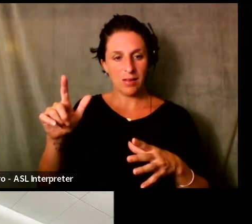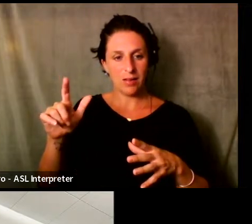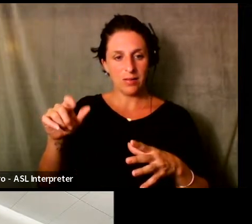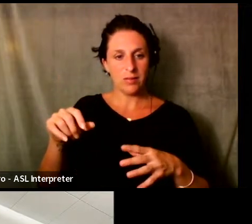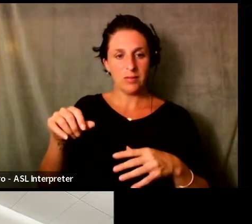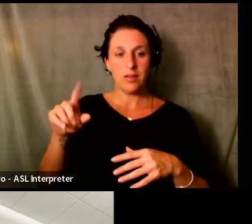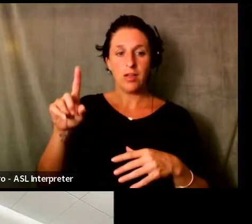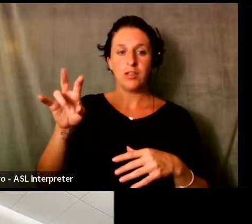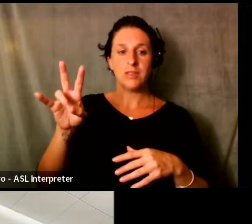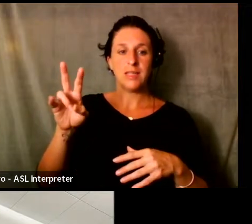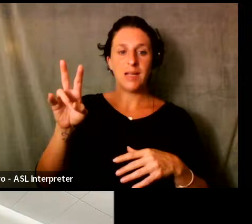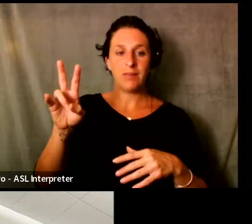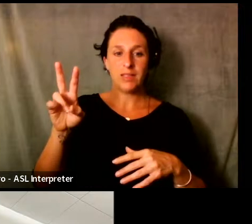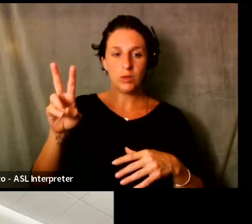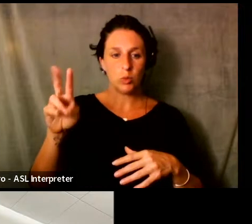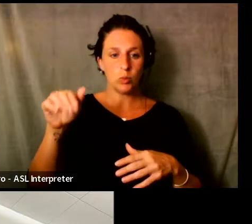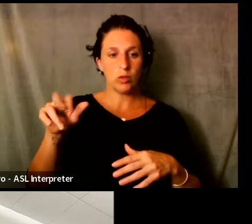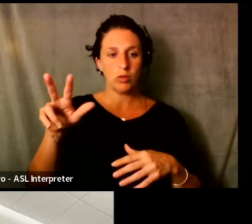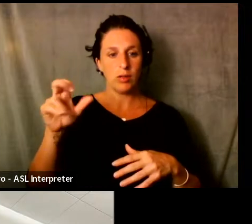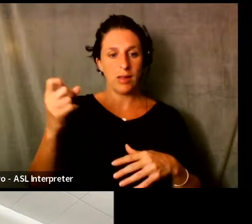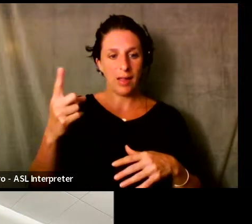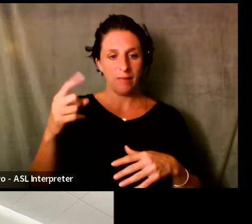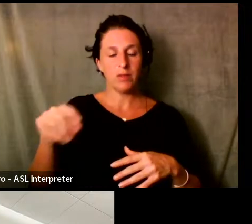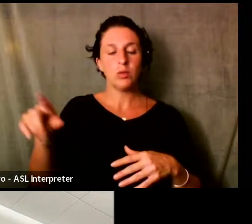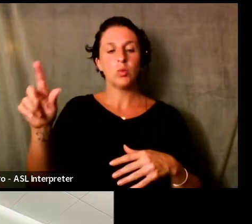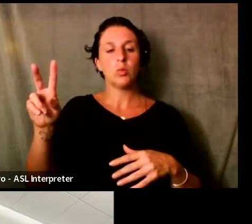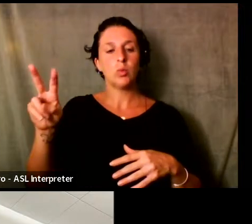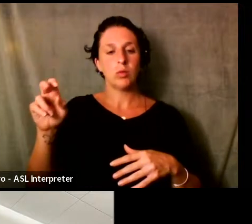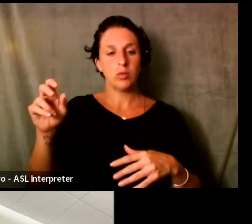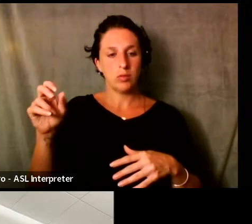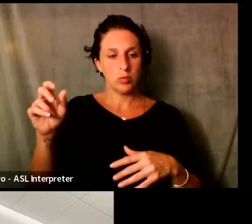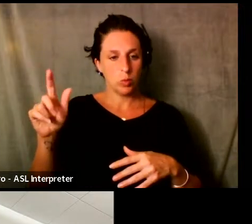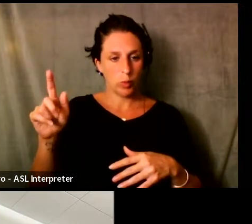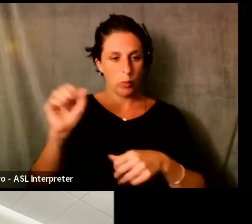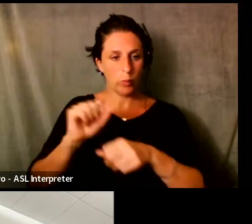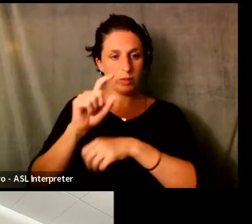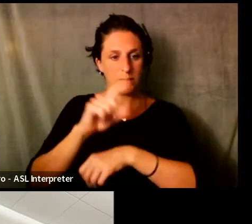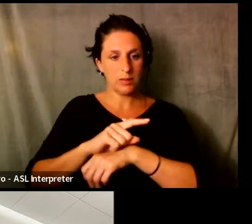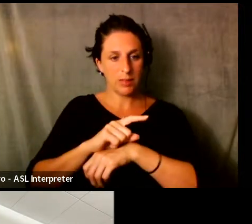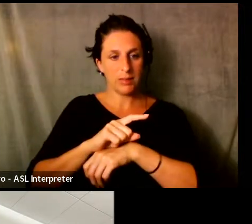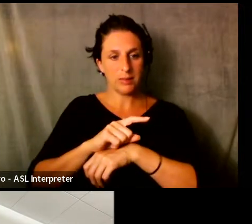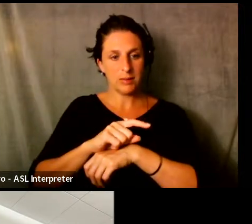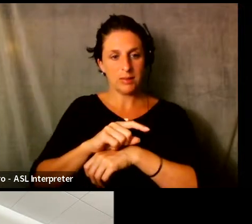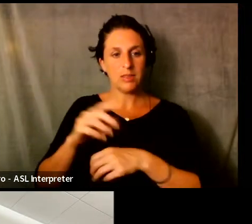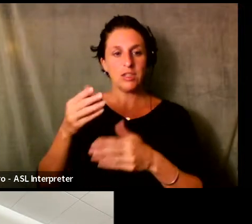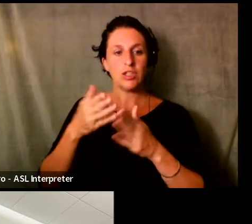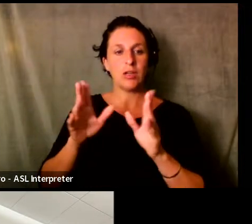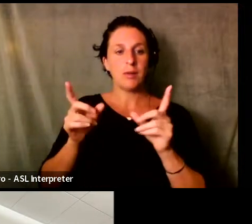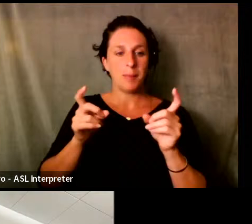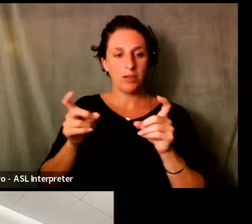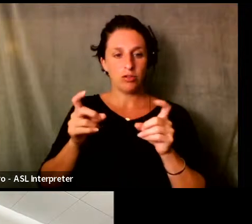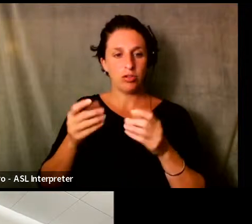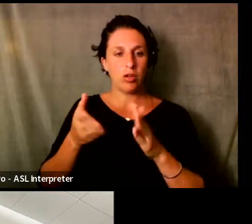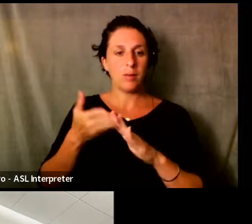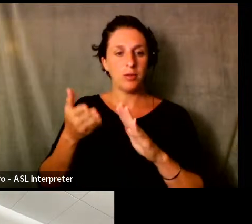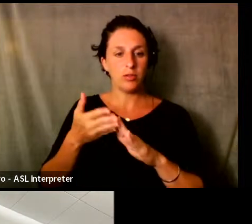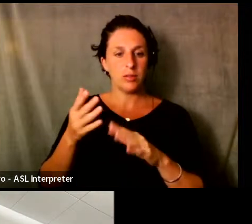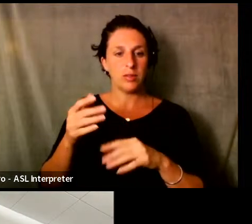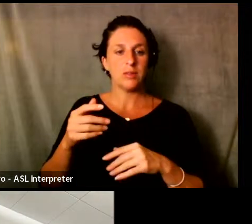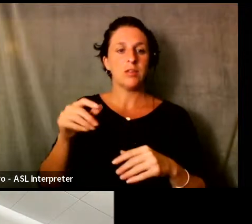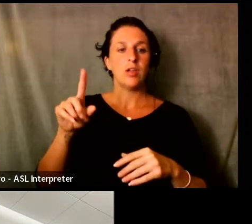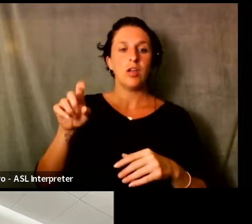$172,311, 221 workdays. General Managers, James Hyde Jr., General Manager of Operations, salary is